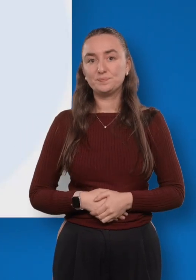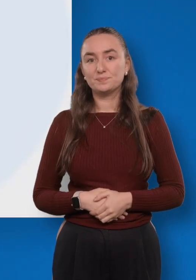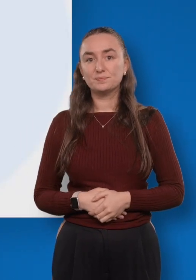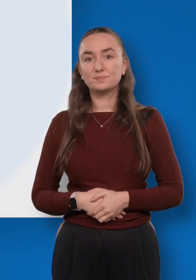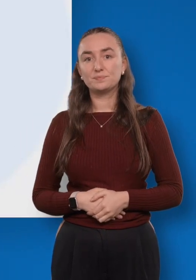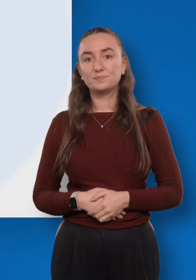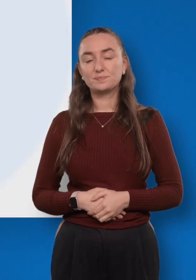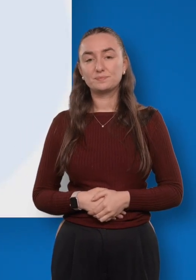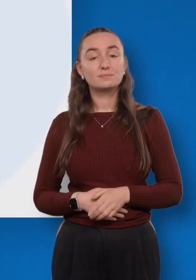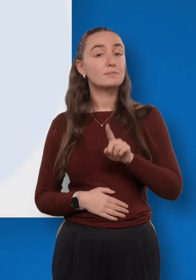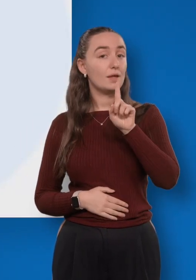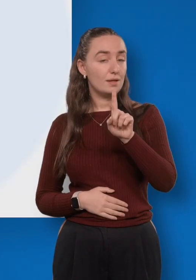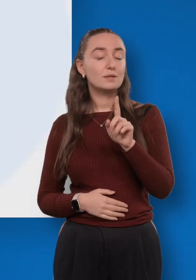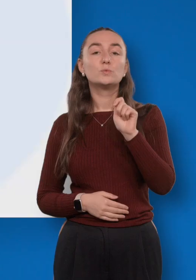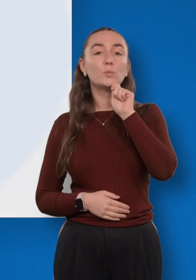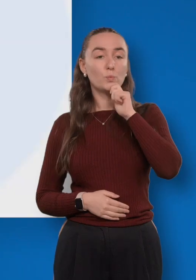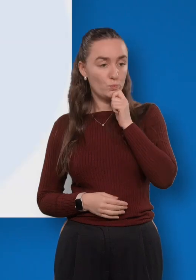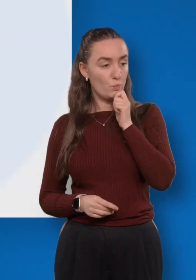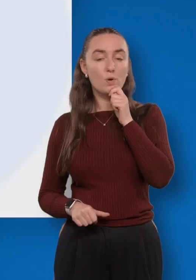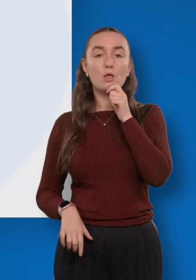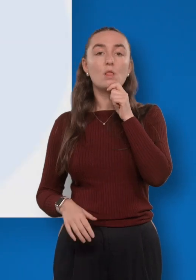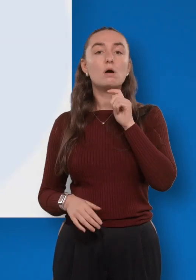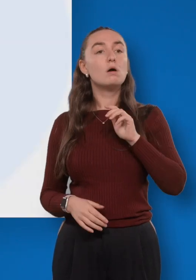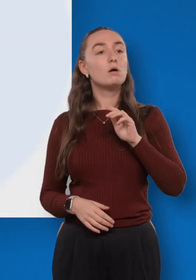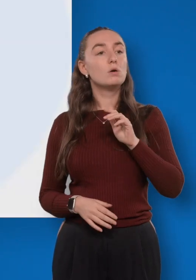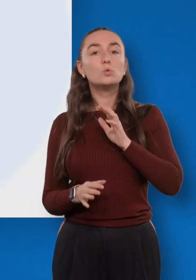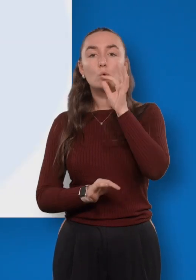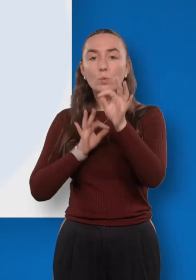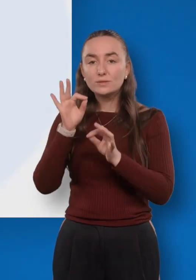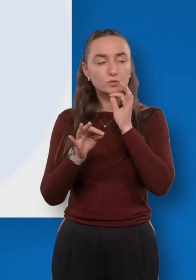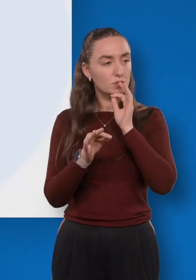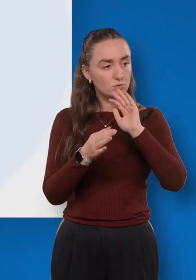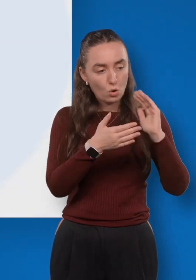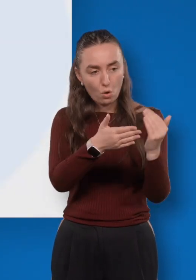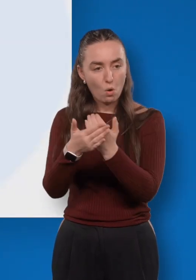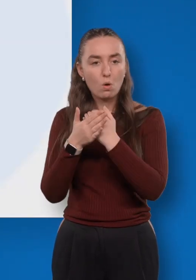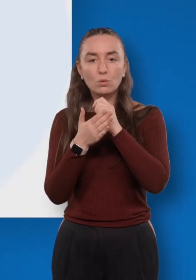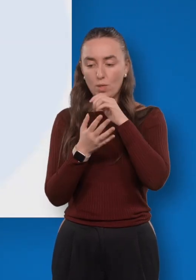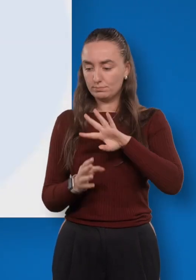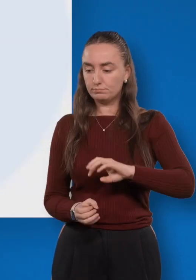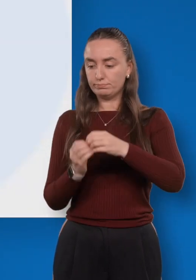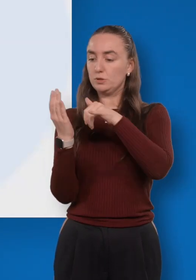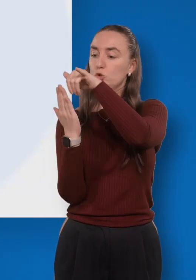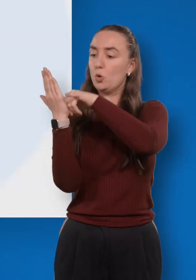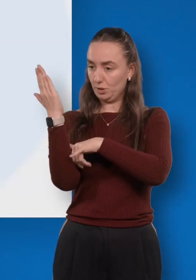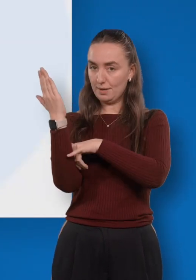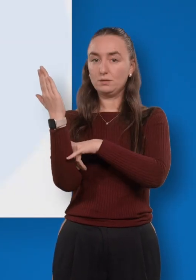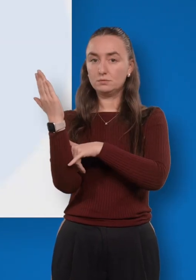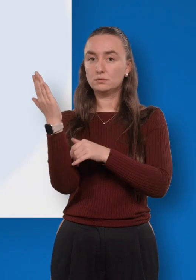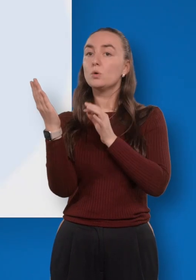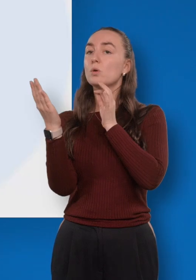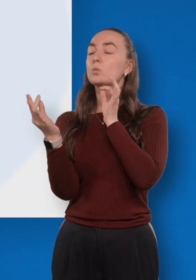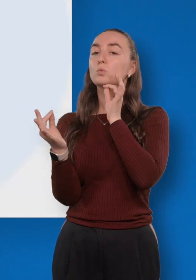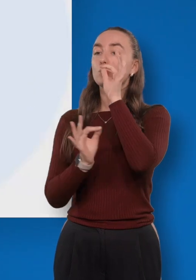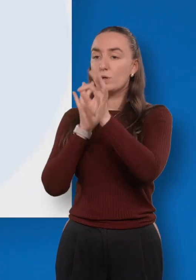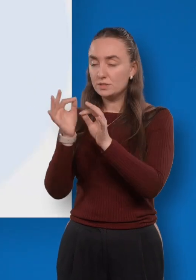will collate all the questions and have a document with question and